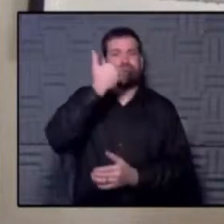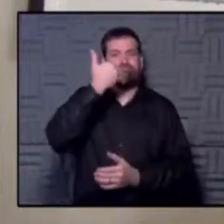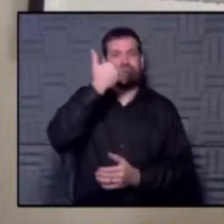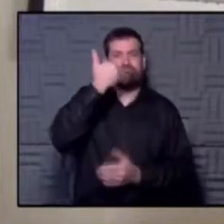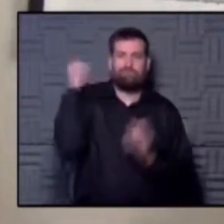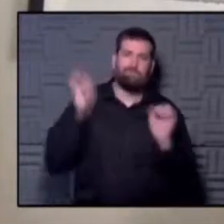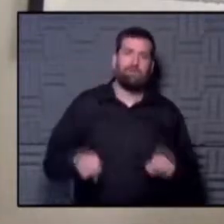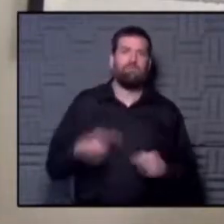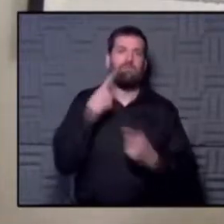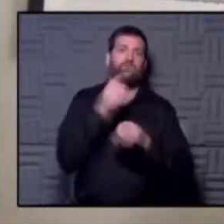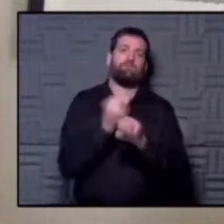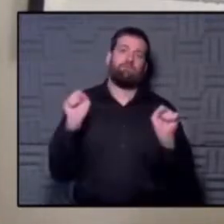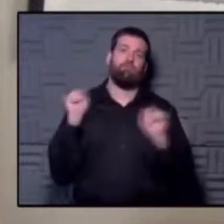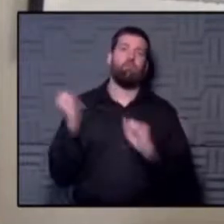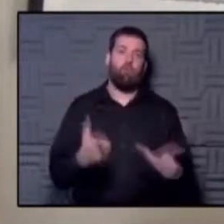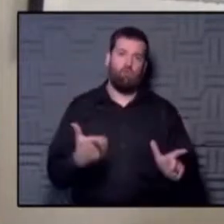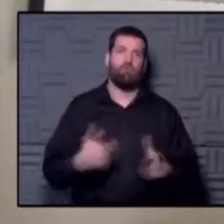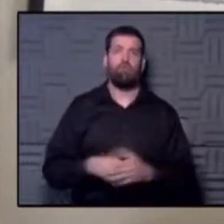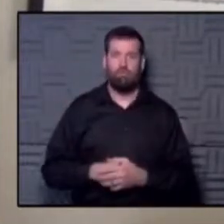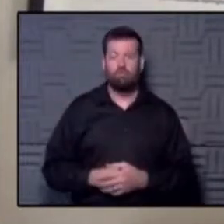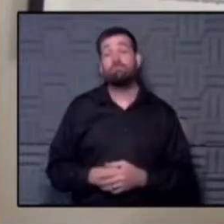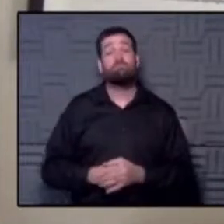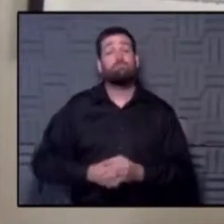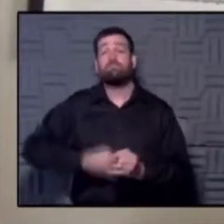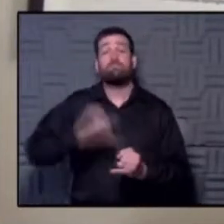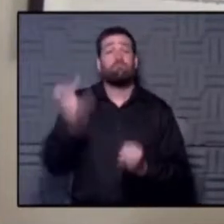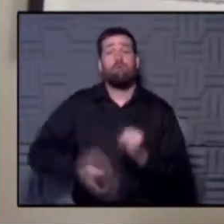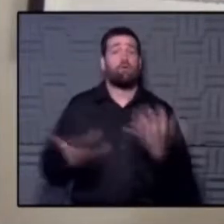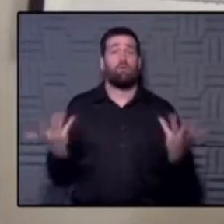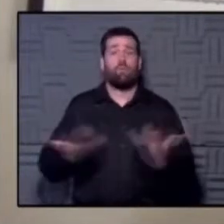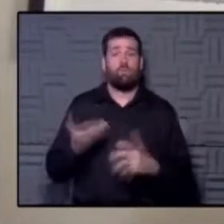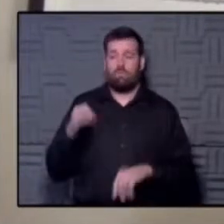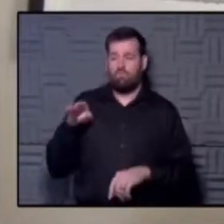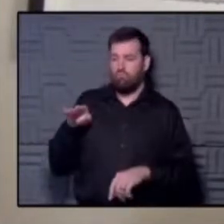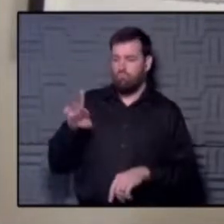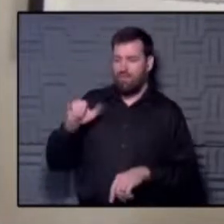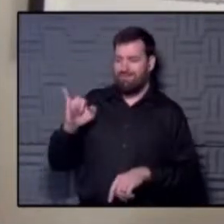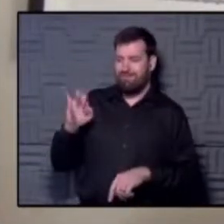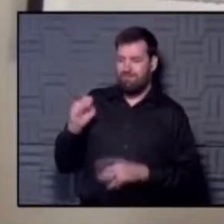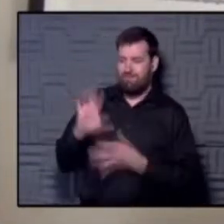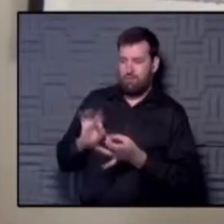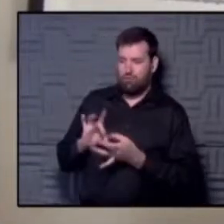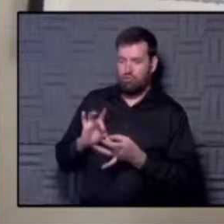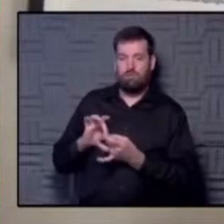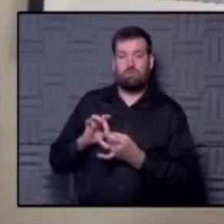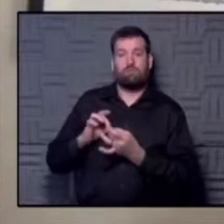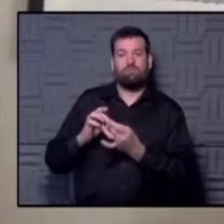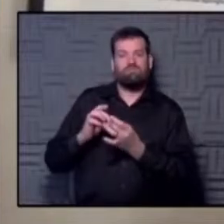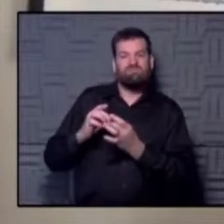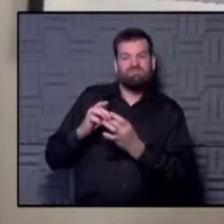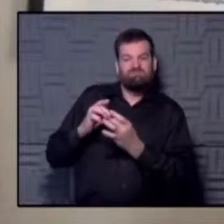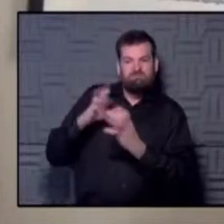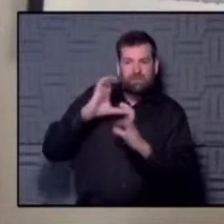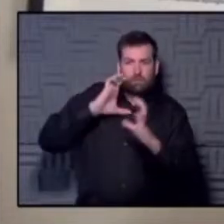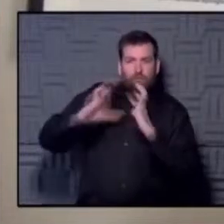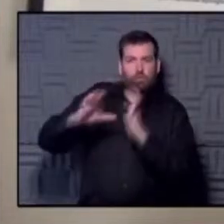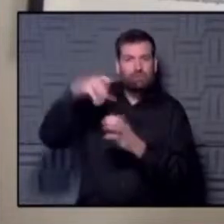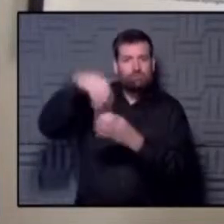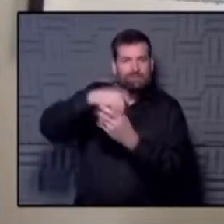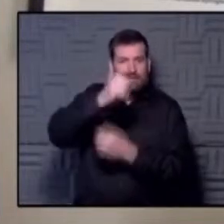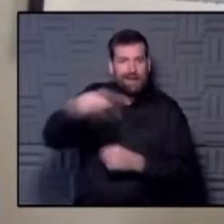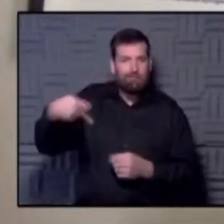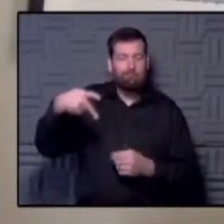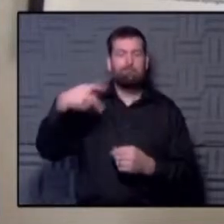else's safety. And the final thing is, as Brian mentioned, communications within the app that not only tell